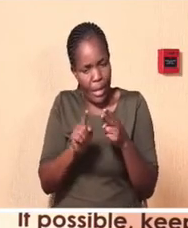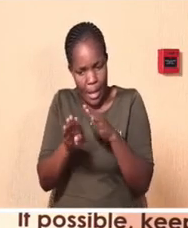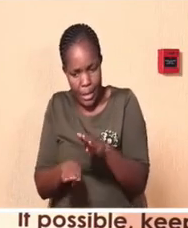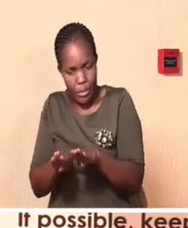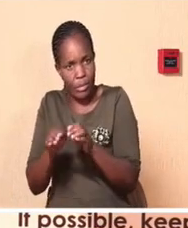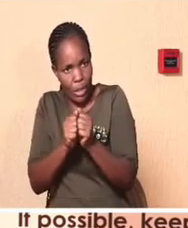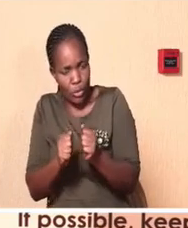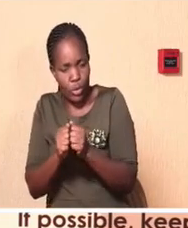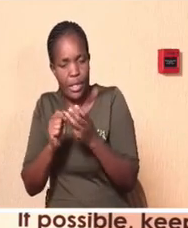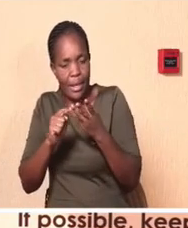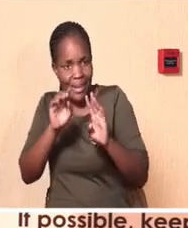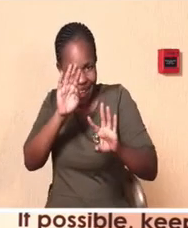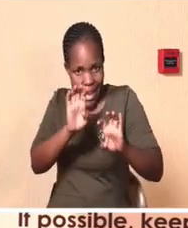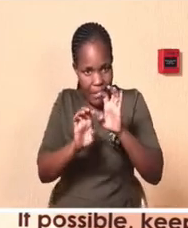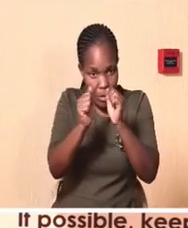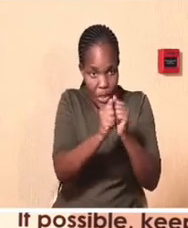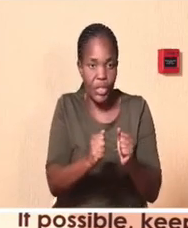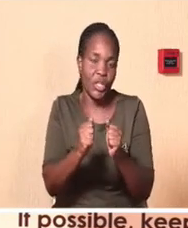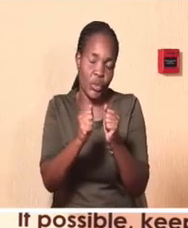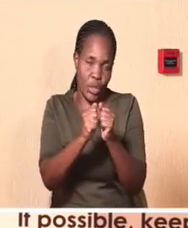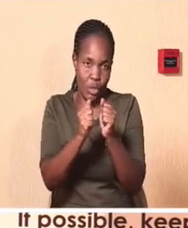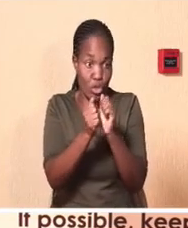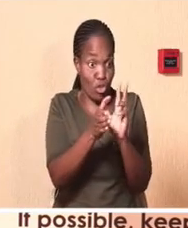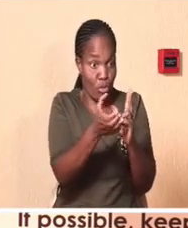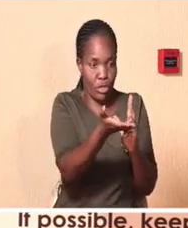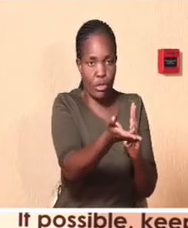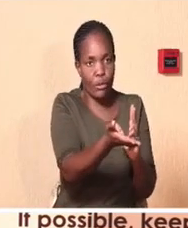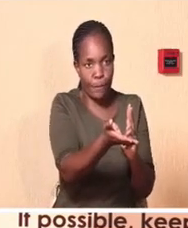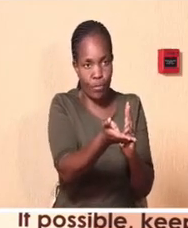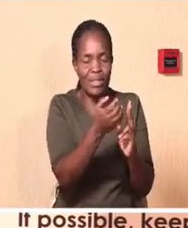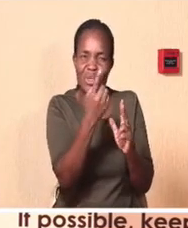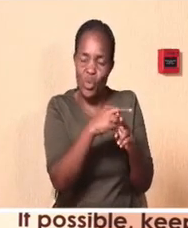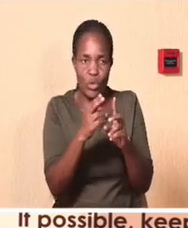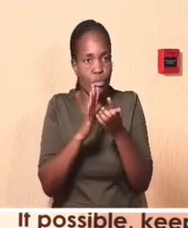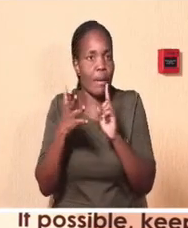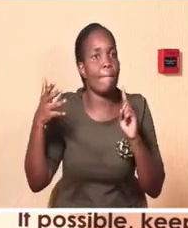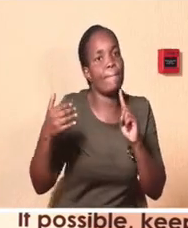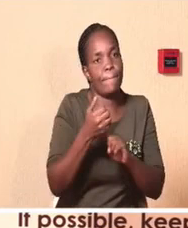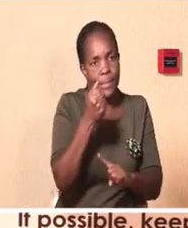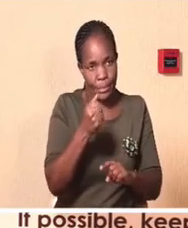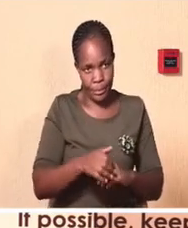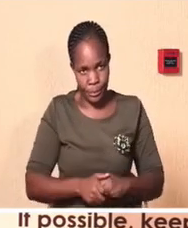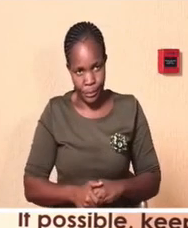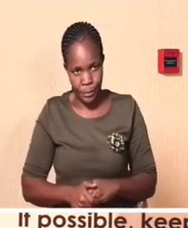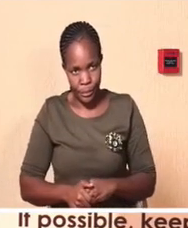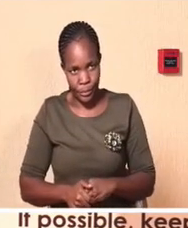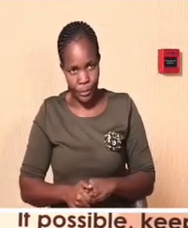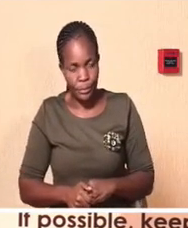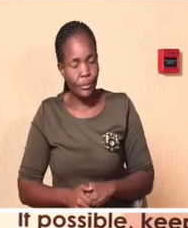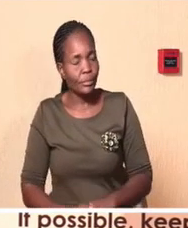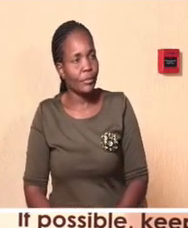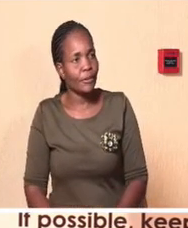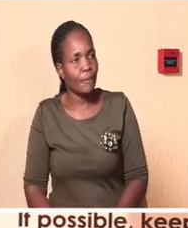them. I think that is the only way we can really reach out and then make a difference.